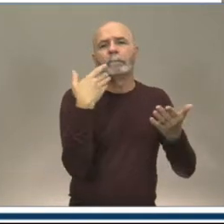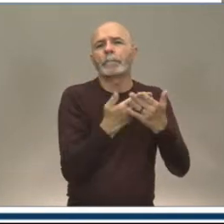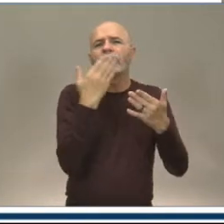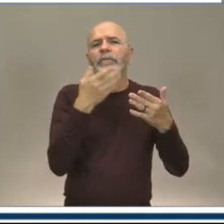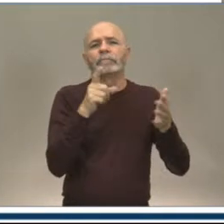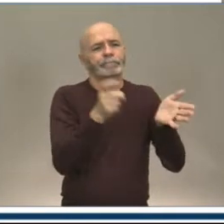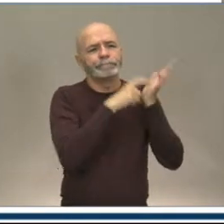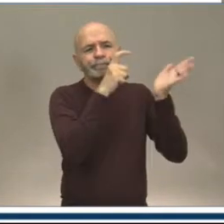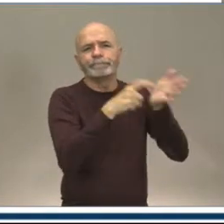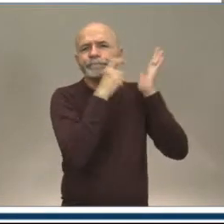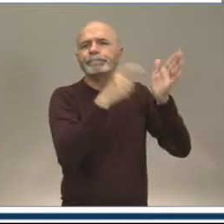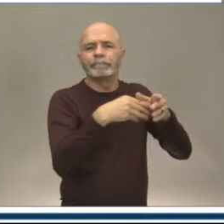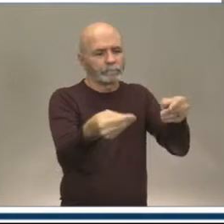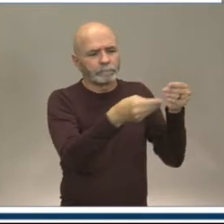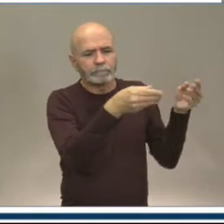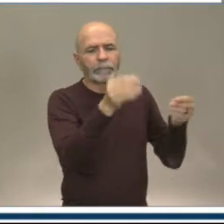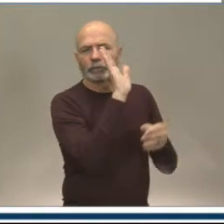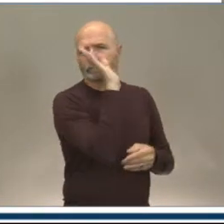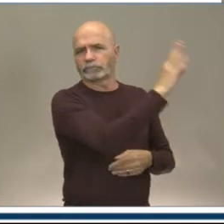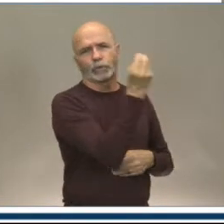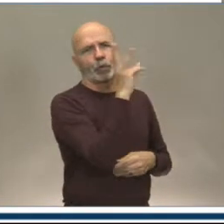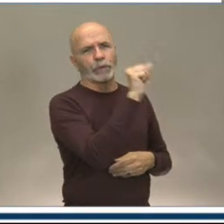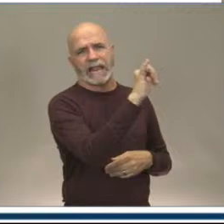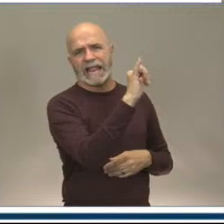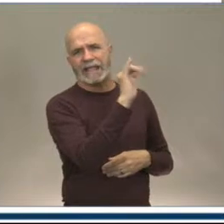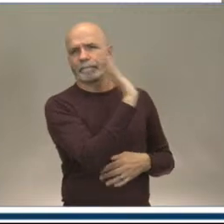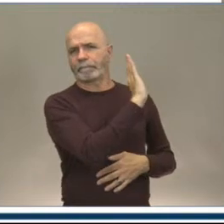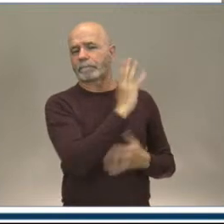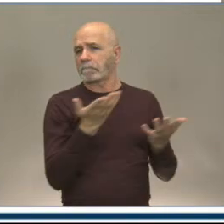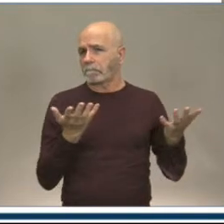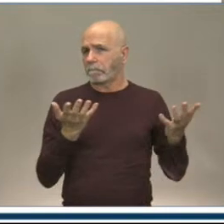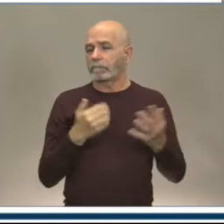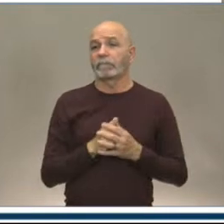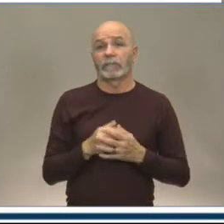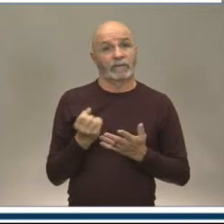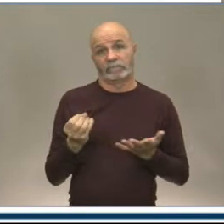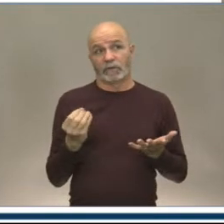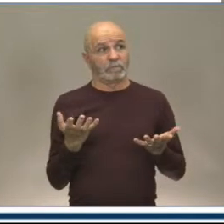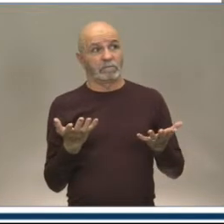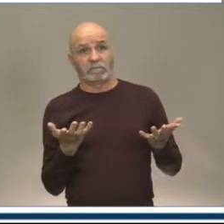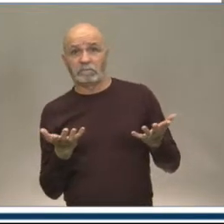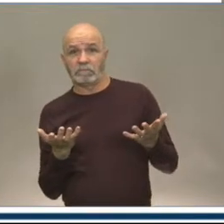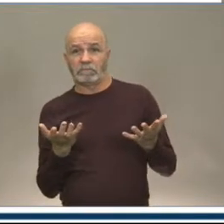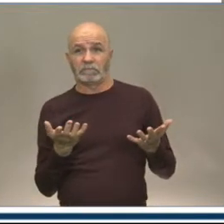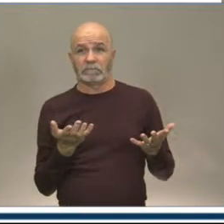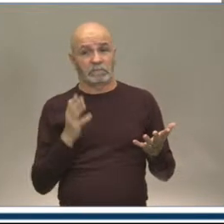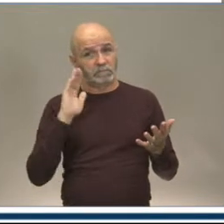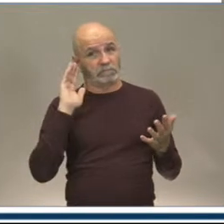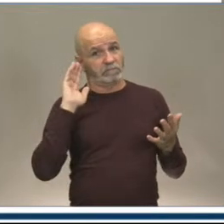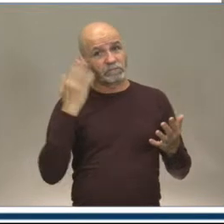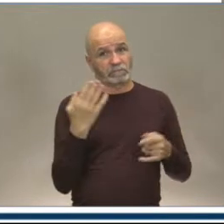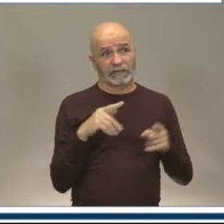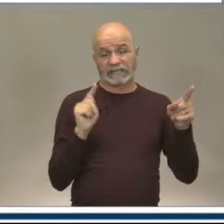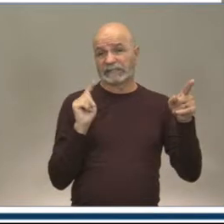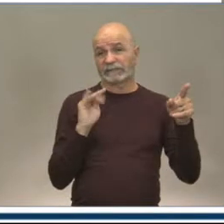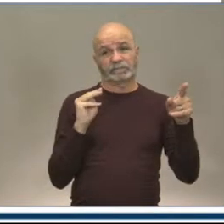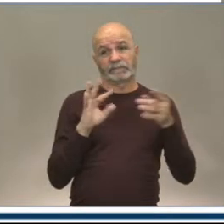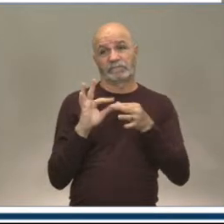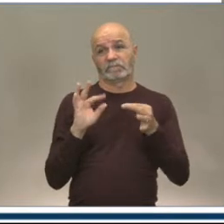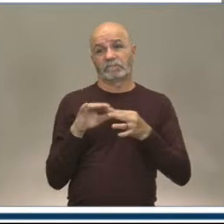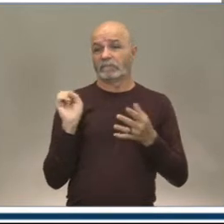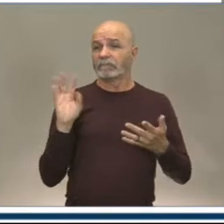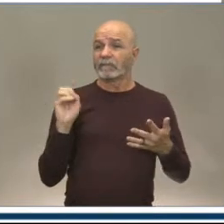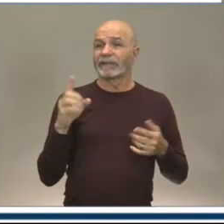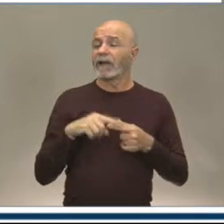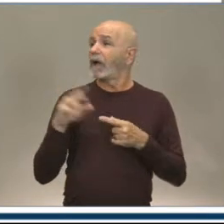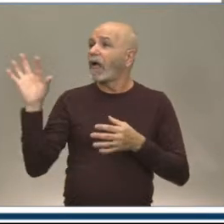I think that's been working well. Clearly, as the numbers that the Premier presented show that we in healthcare and